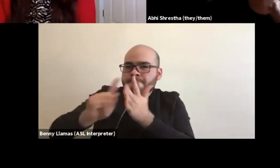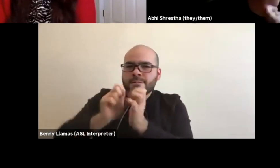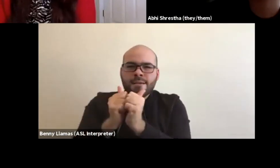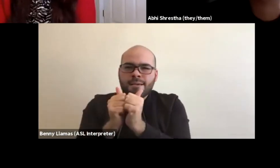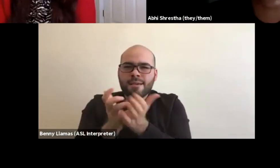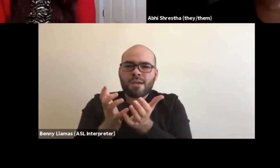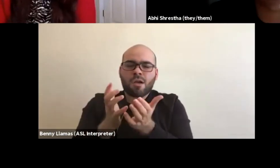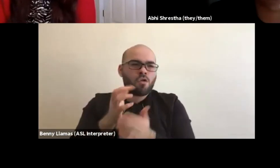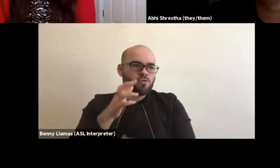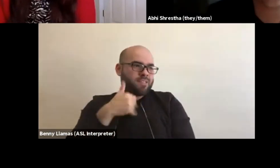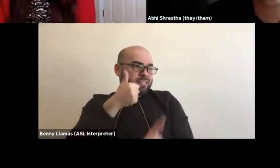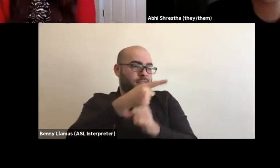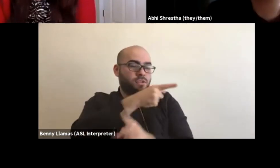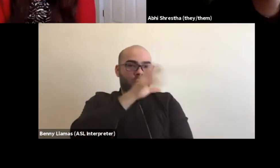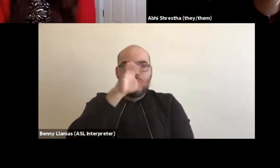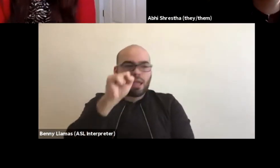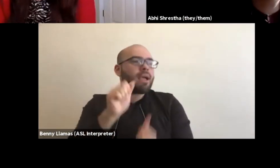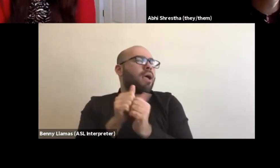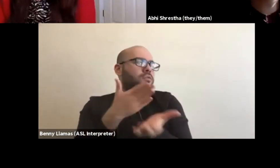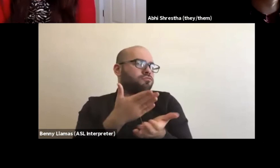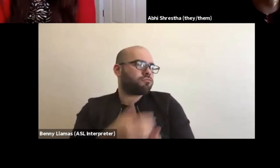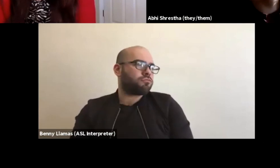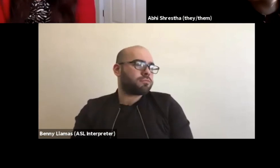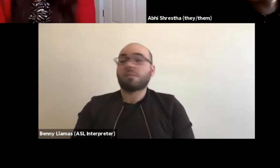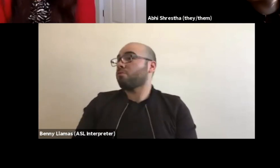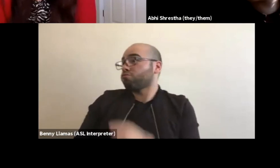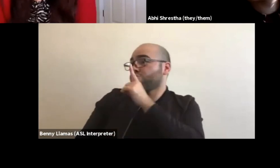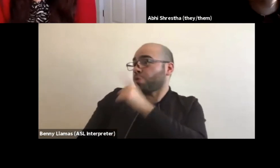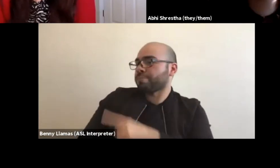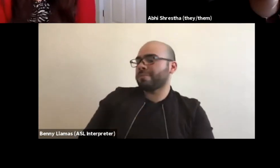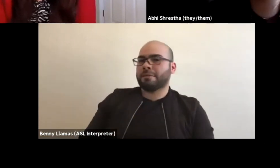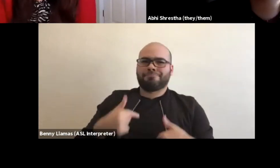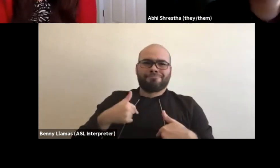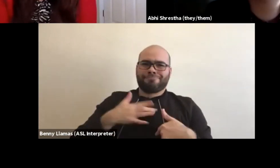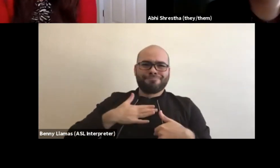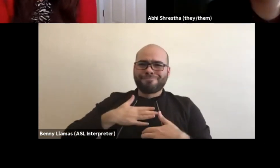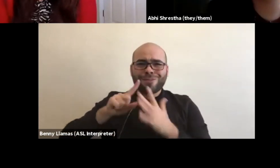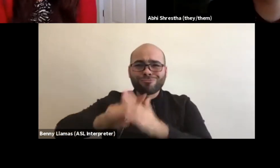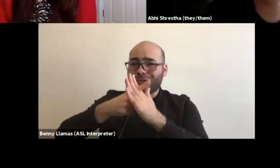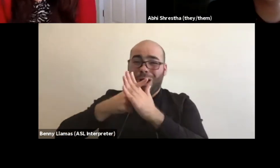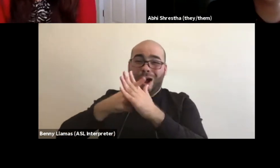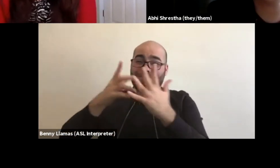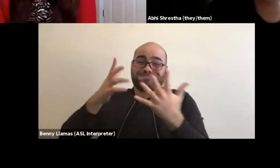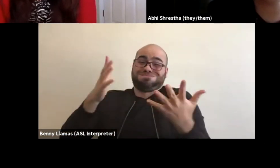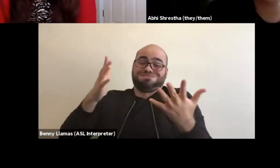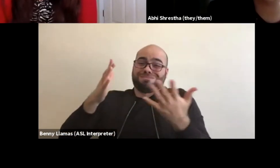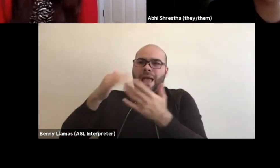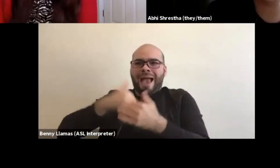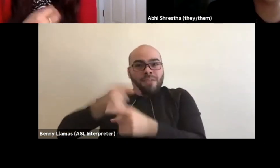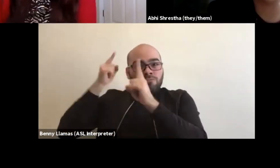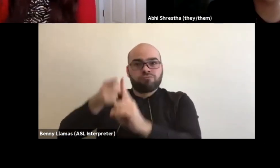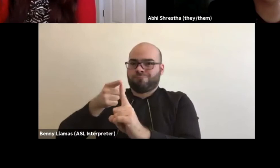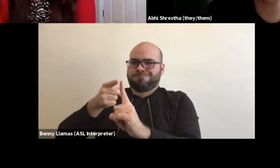you gravitated towards? Sure. I am all over the place, as you probably all know.